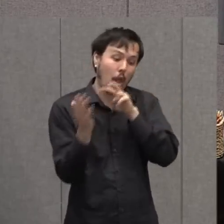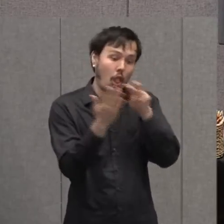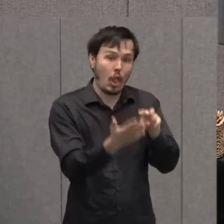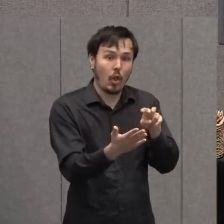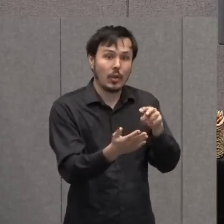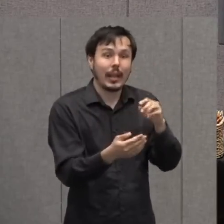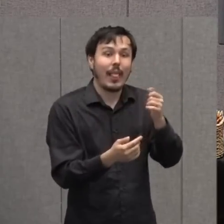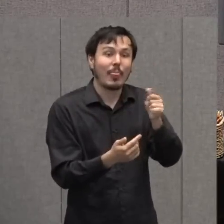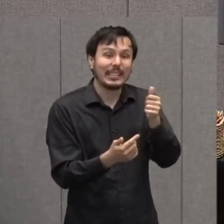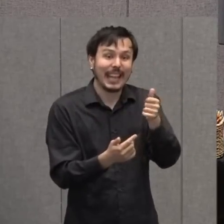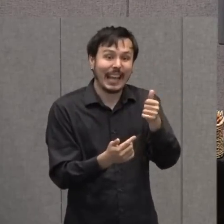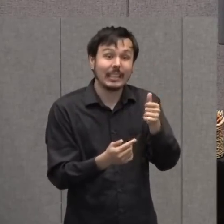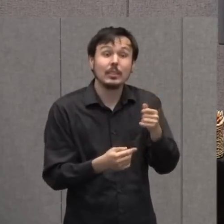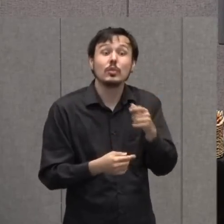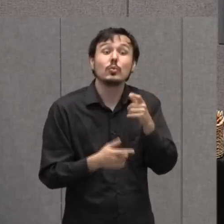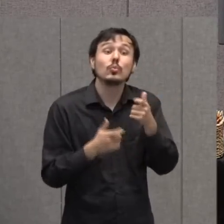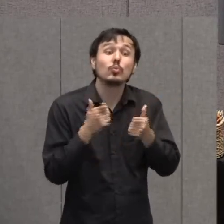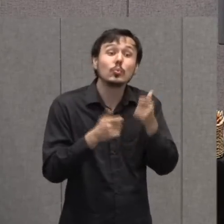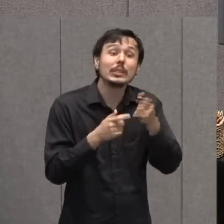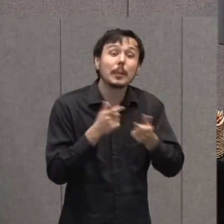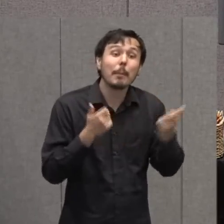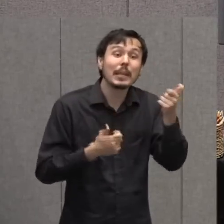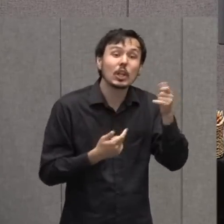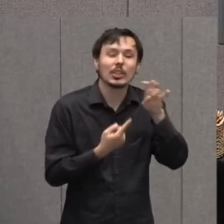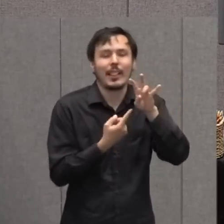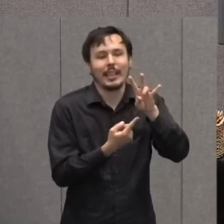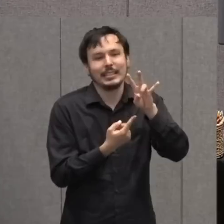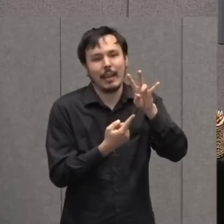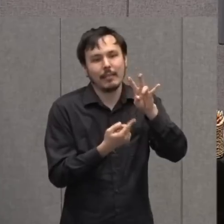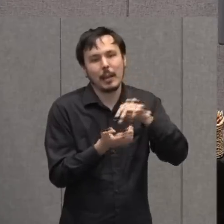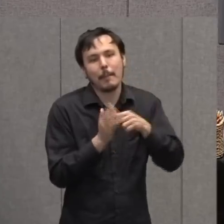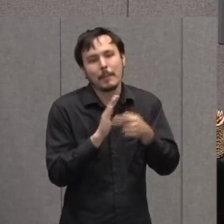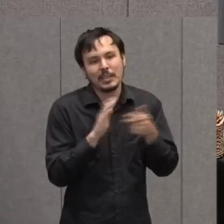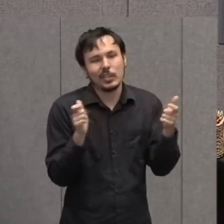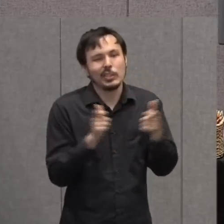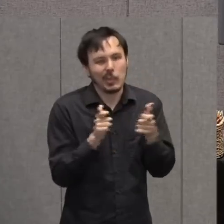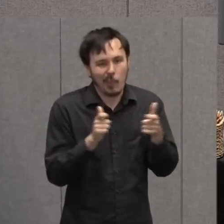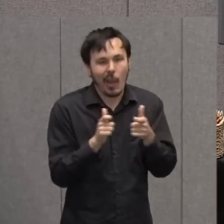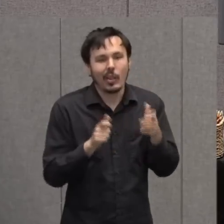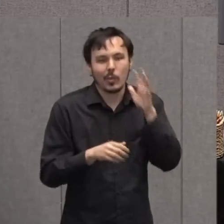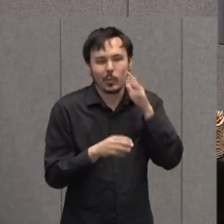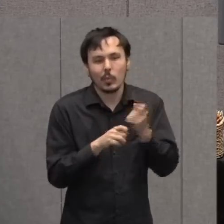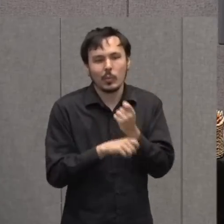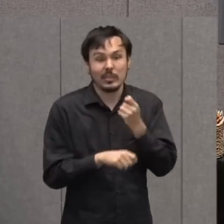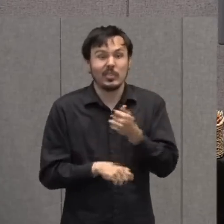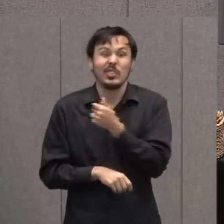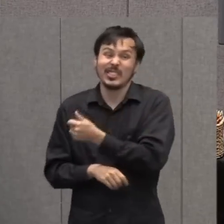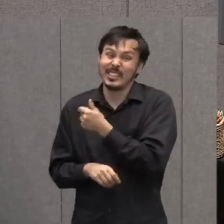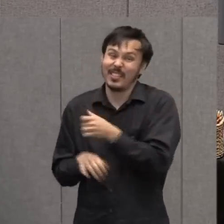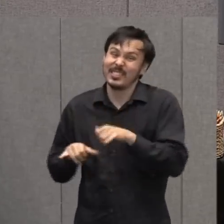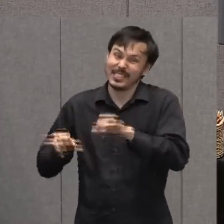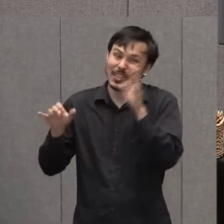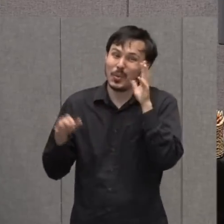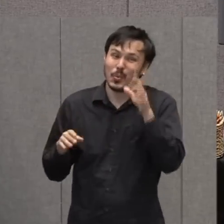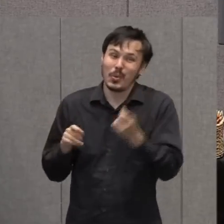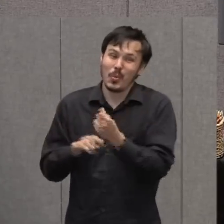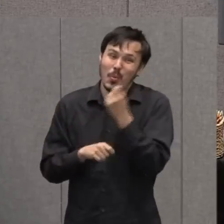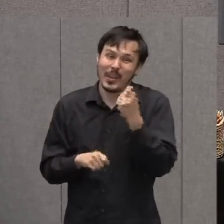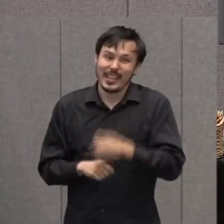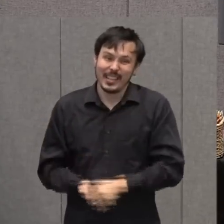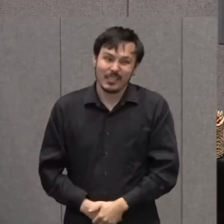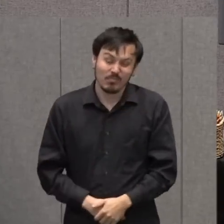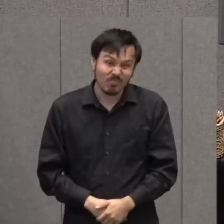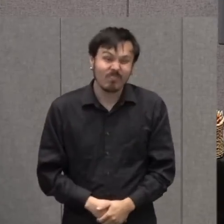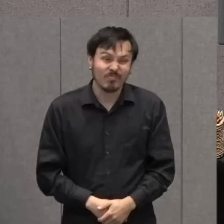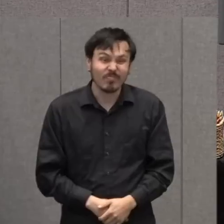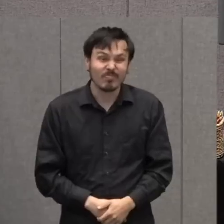bigger? The 7. So the smaller one wins. So she still would win. So Very